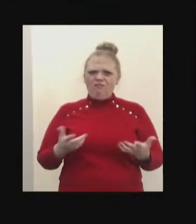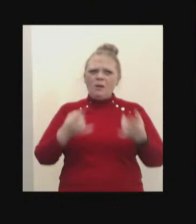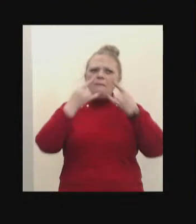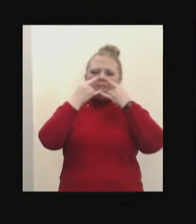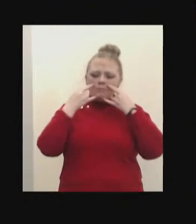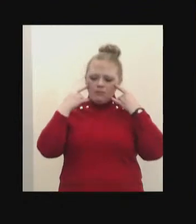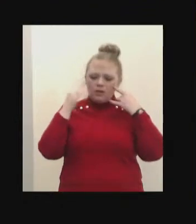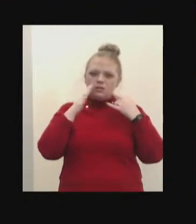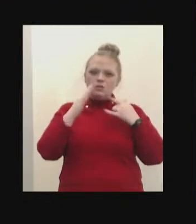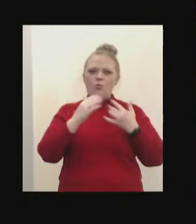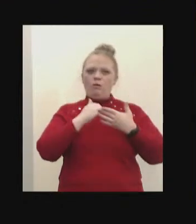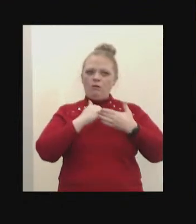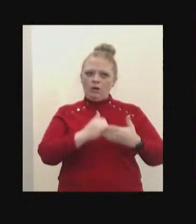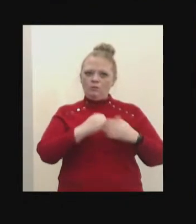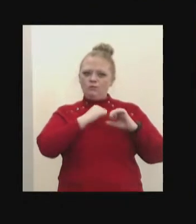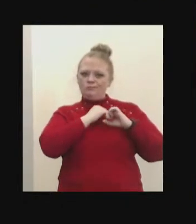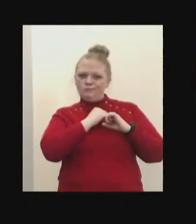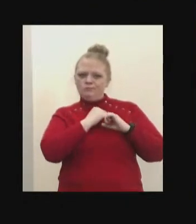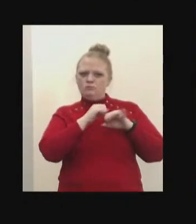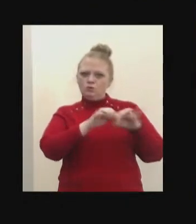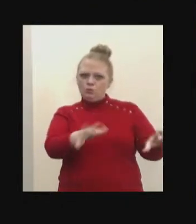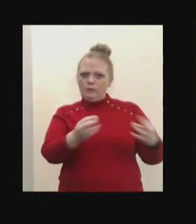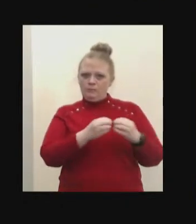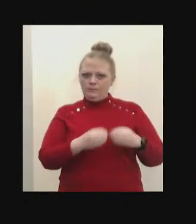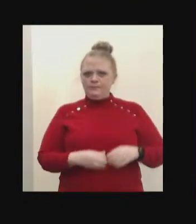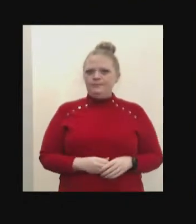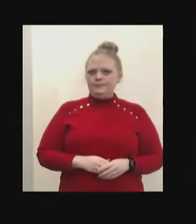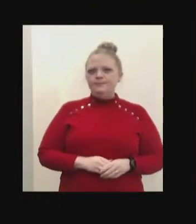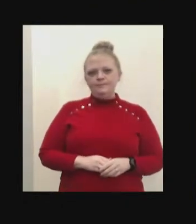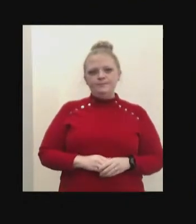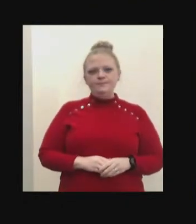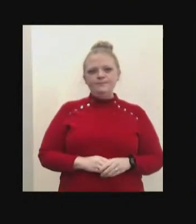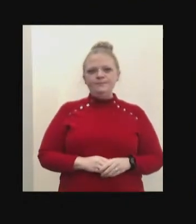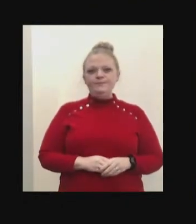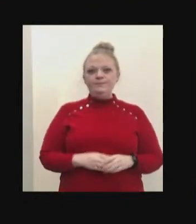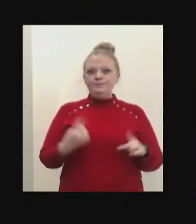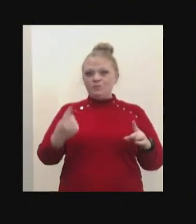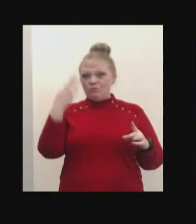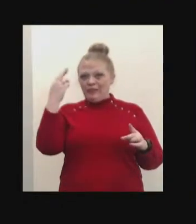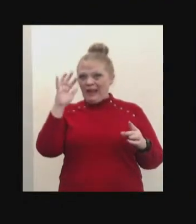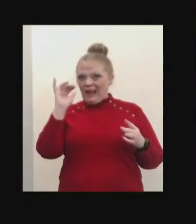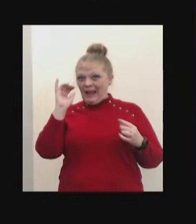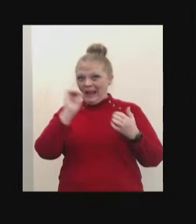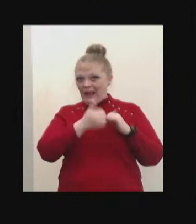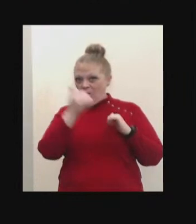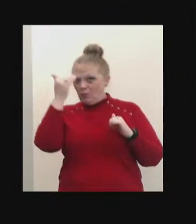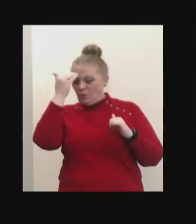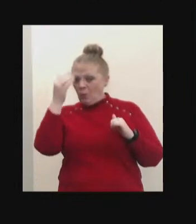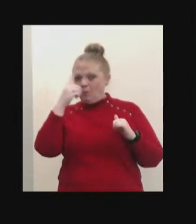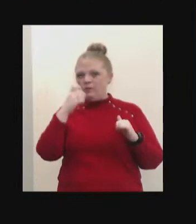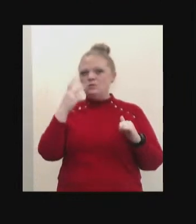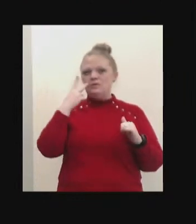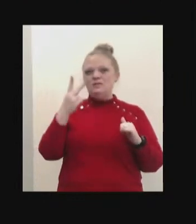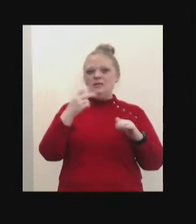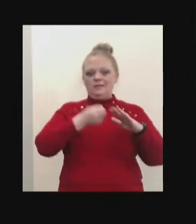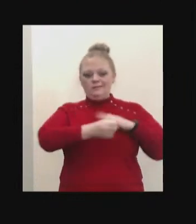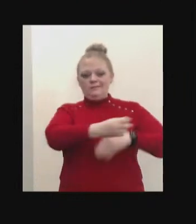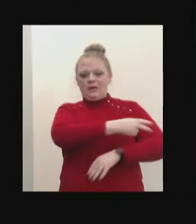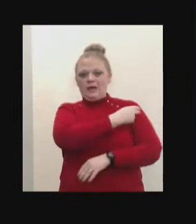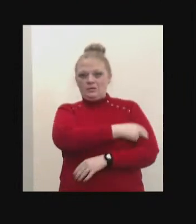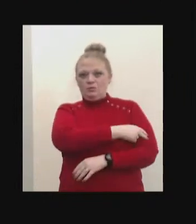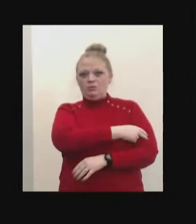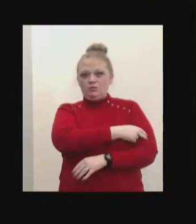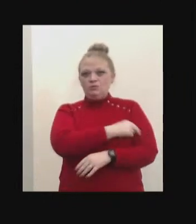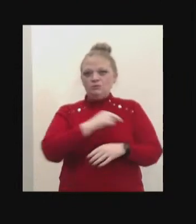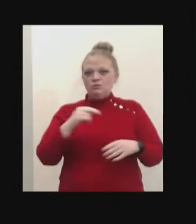future transmission. We know that is the case. And one of the reasons we know it's the case is because what we're seeing with hospitalizations and, of course, those case